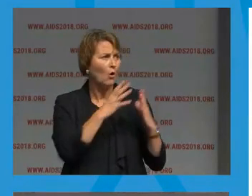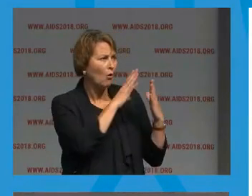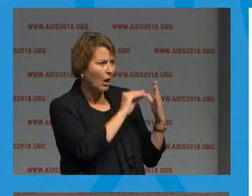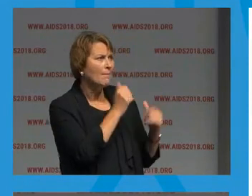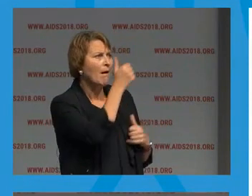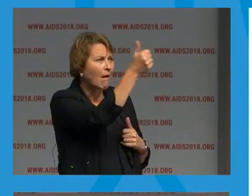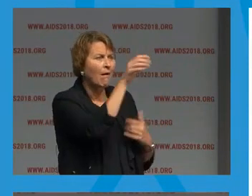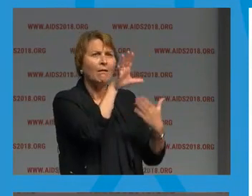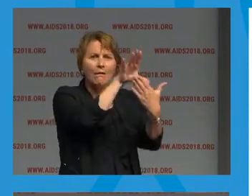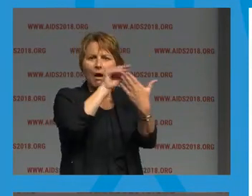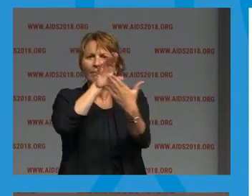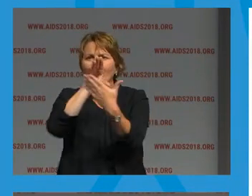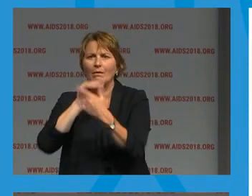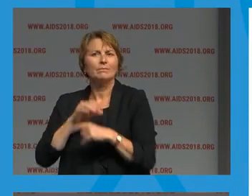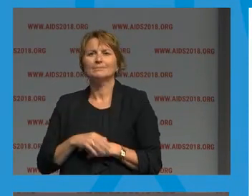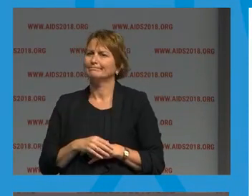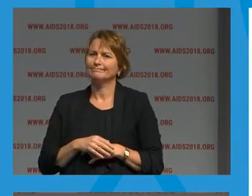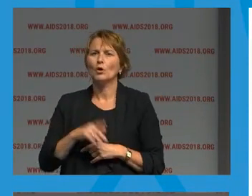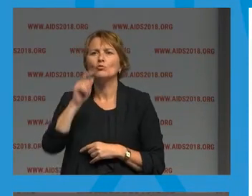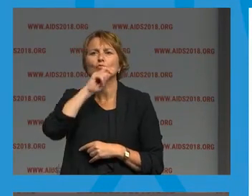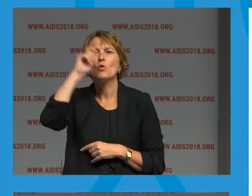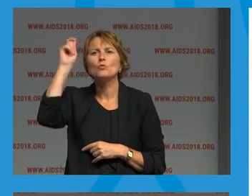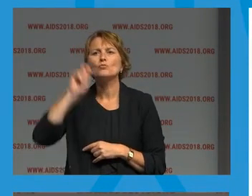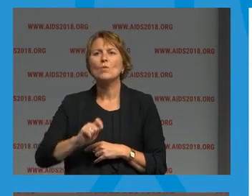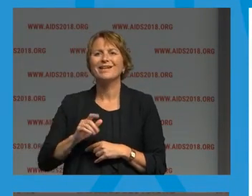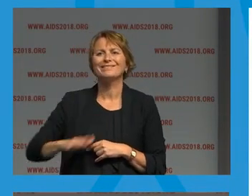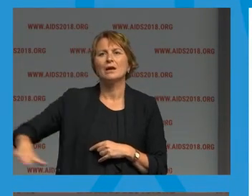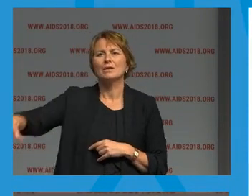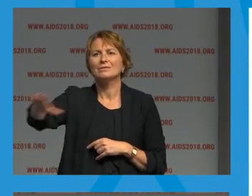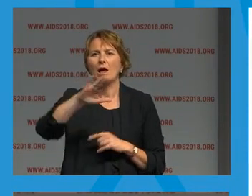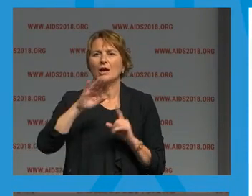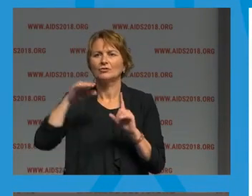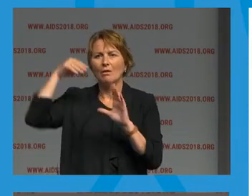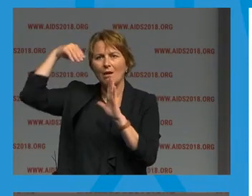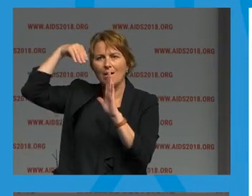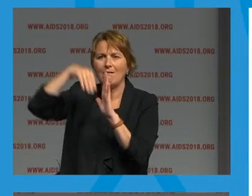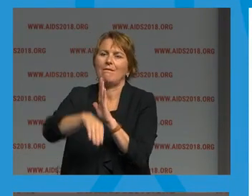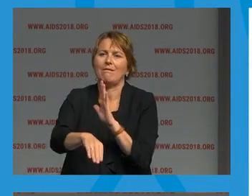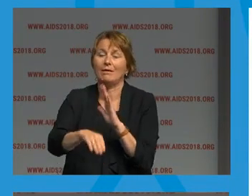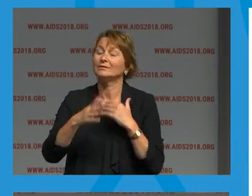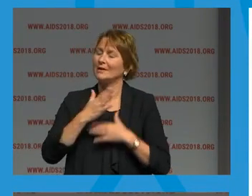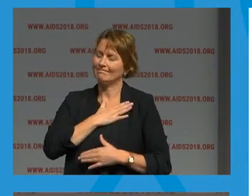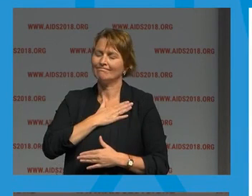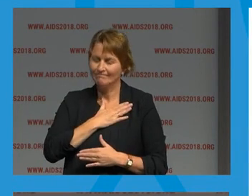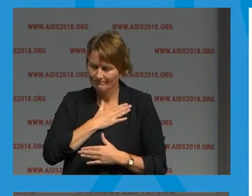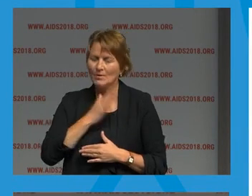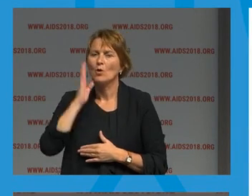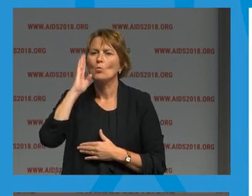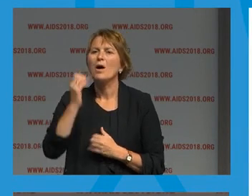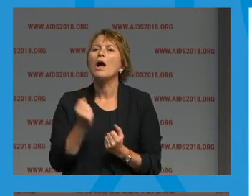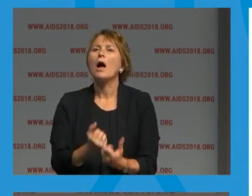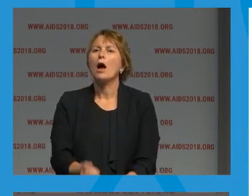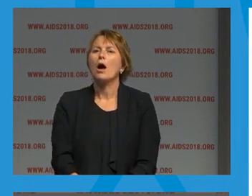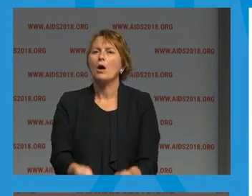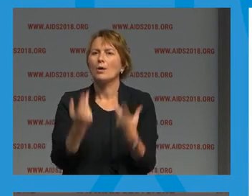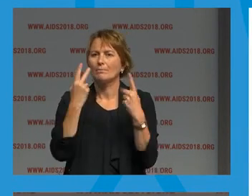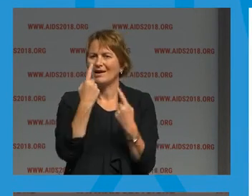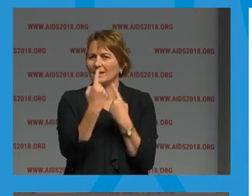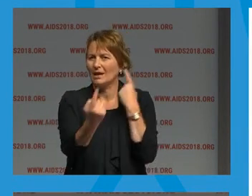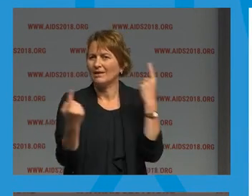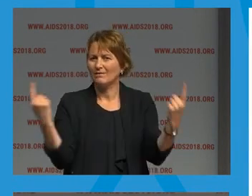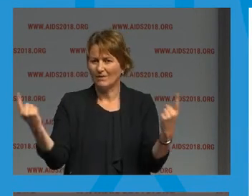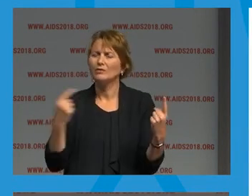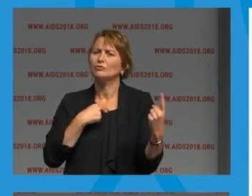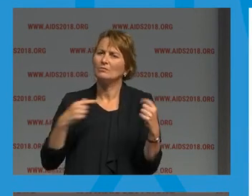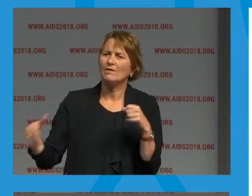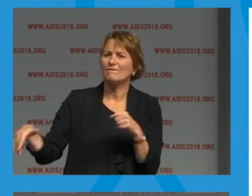is the Ukrainian National Cascade. They are committed to increase the number of individuals on treatment to the full